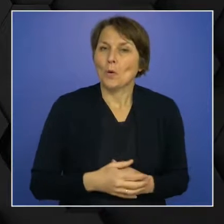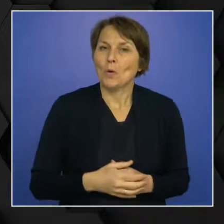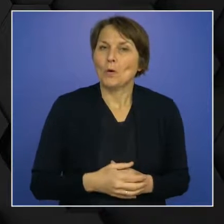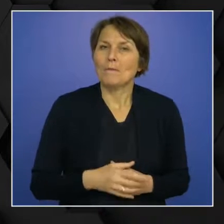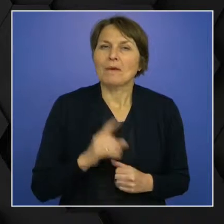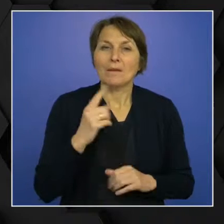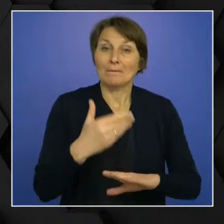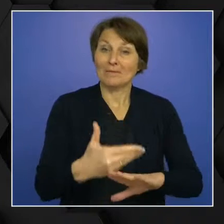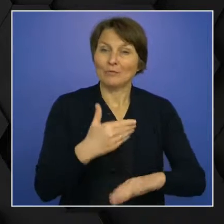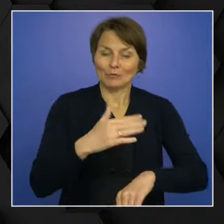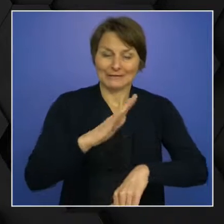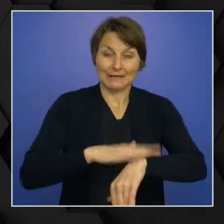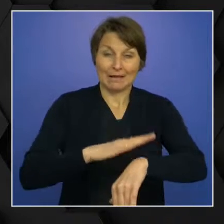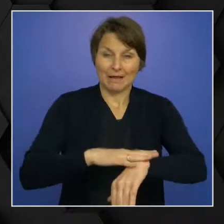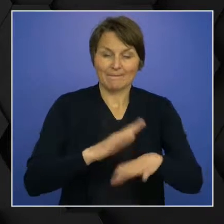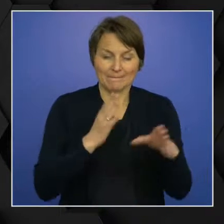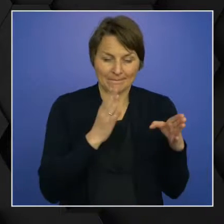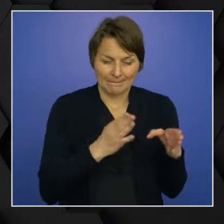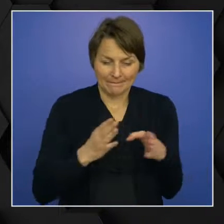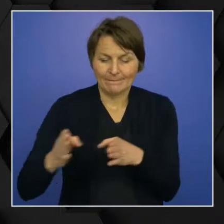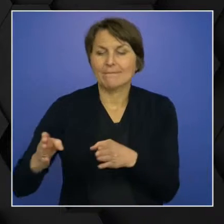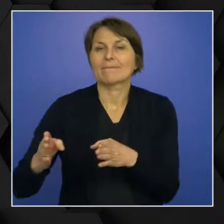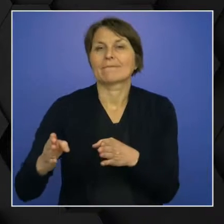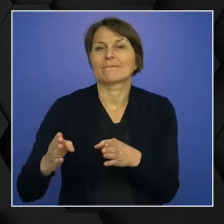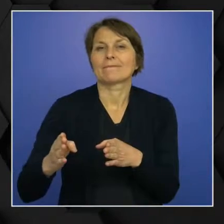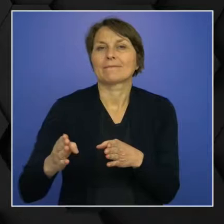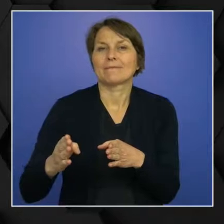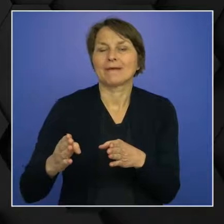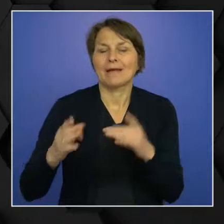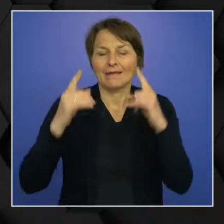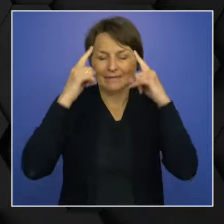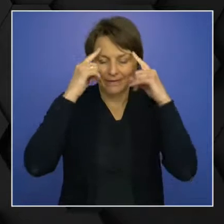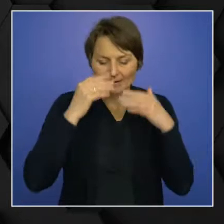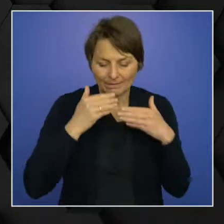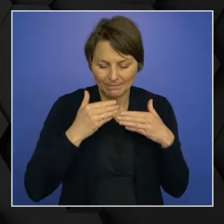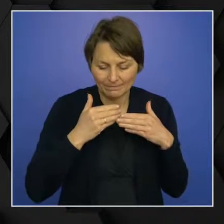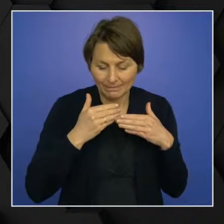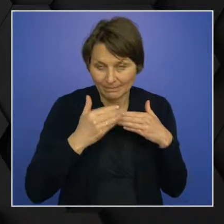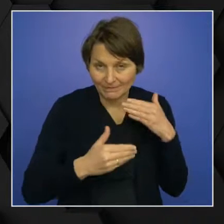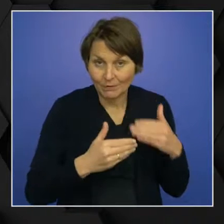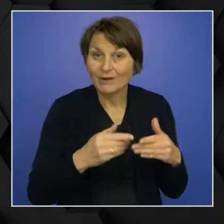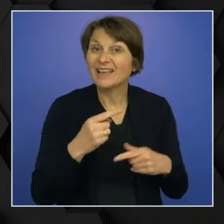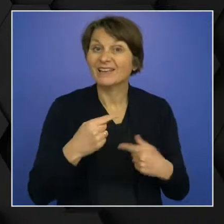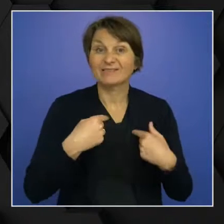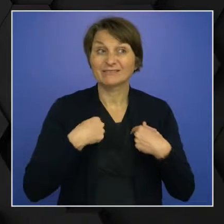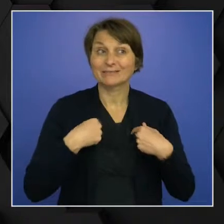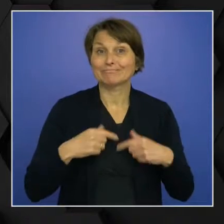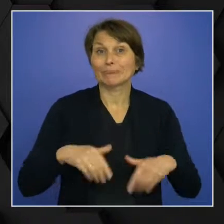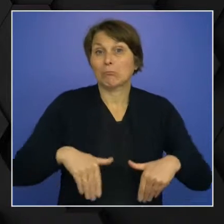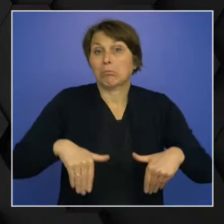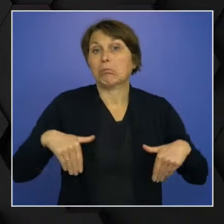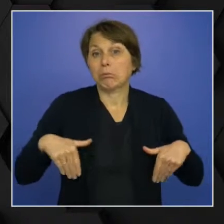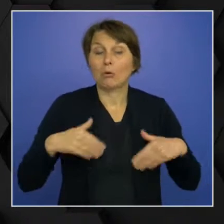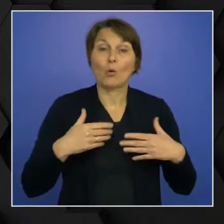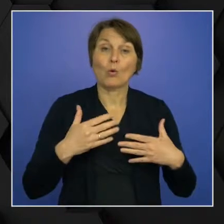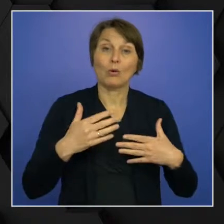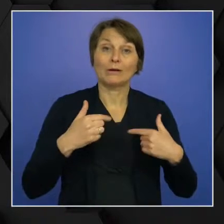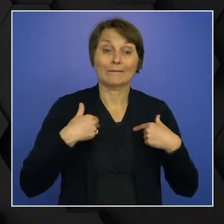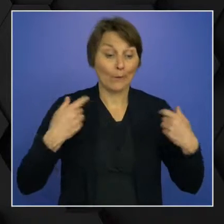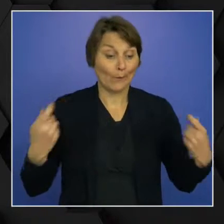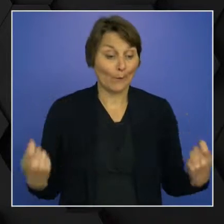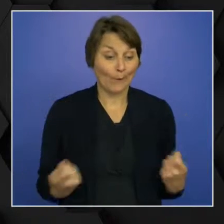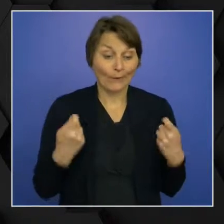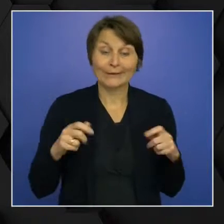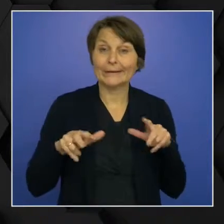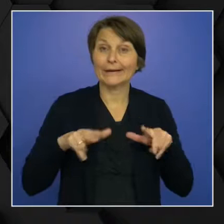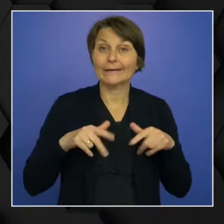time and plan things to do that. And if you don't do it as a producer or owner of the event, nobody's going to do